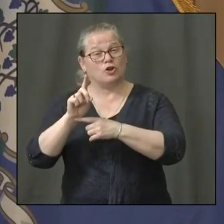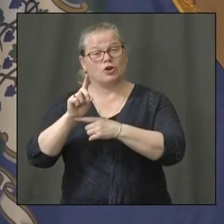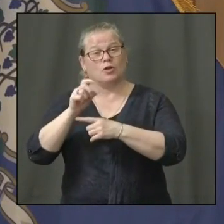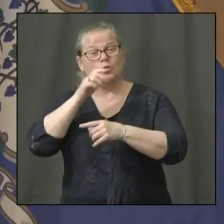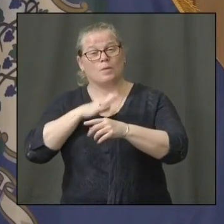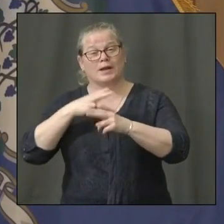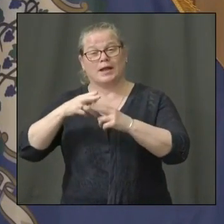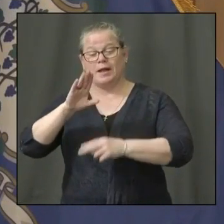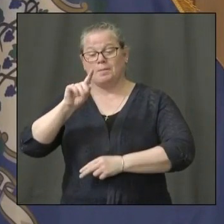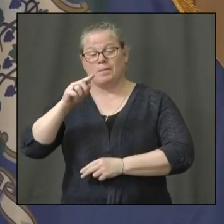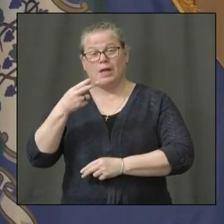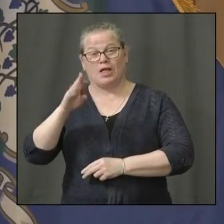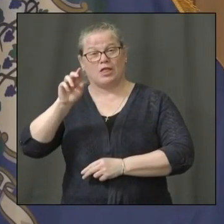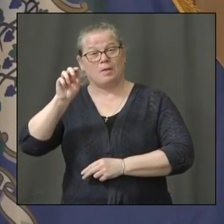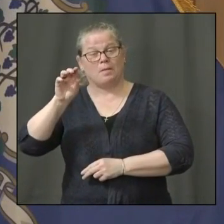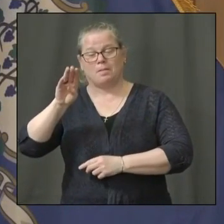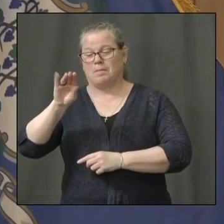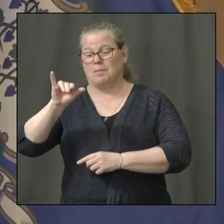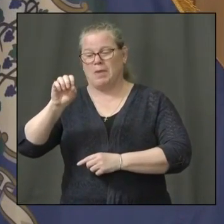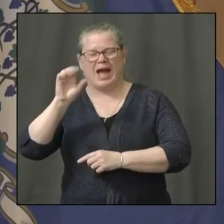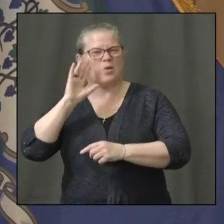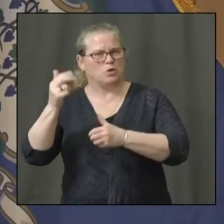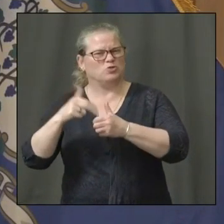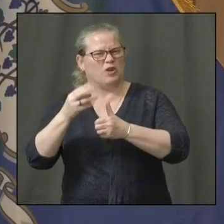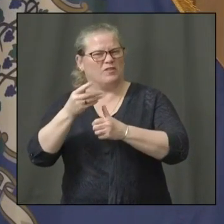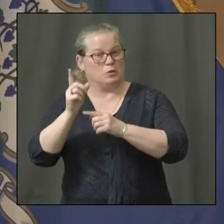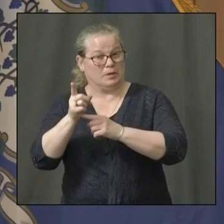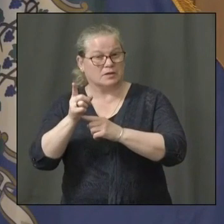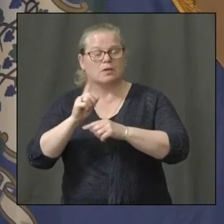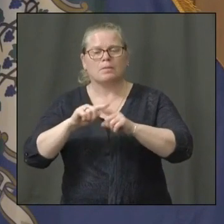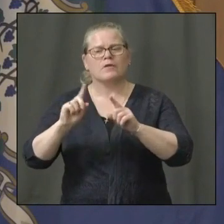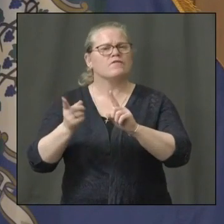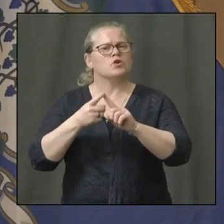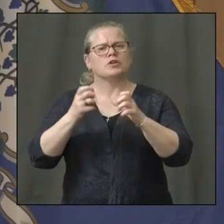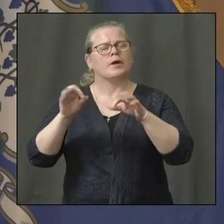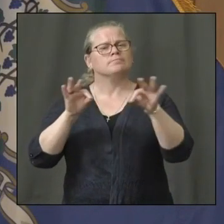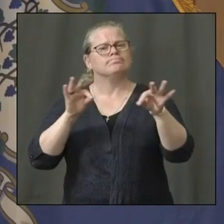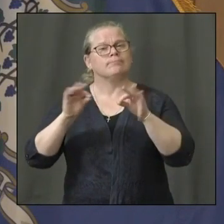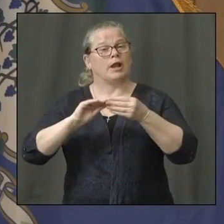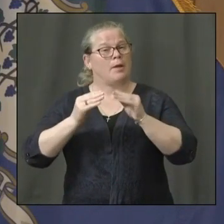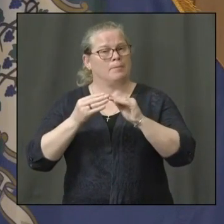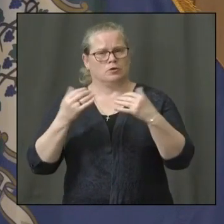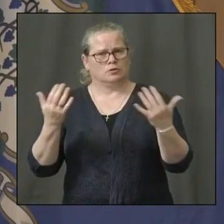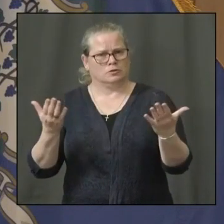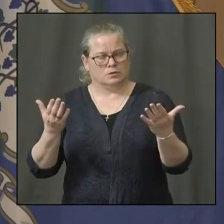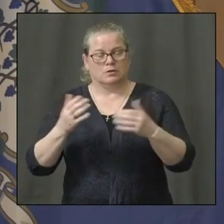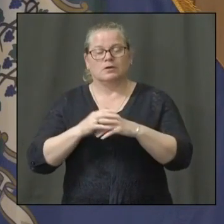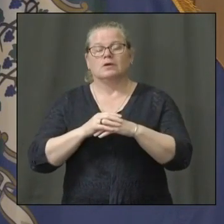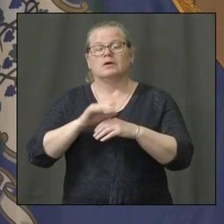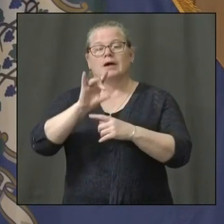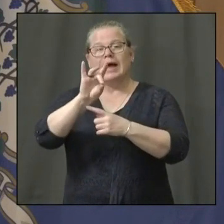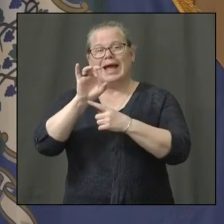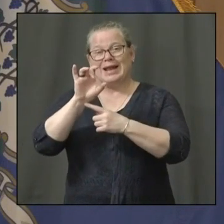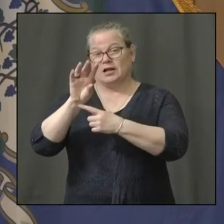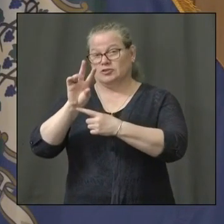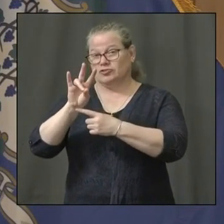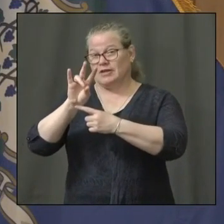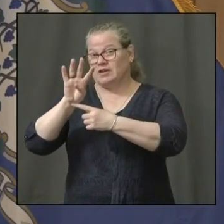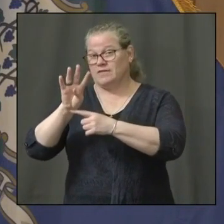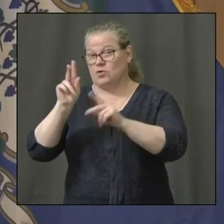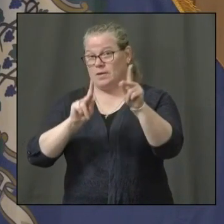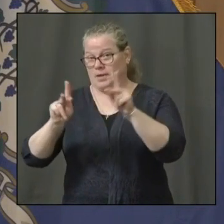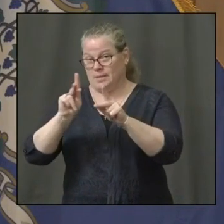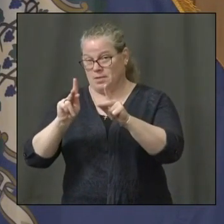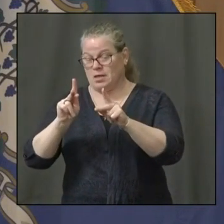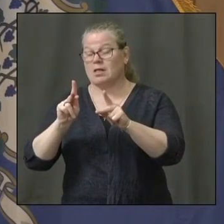first, let me go over some of the current numbers. We have 874 people tested